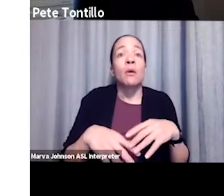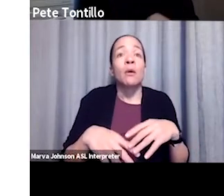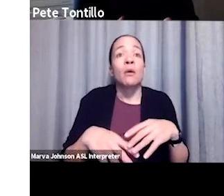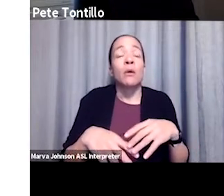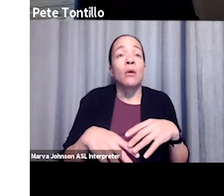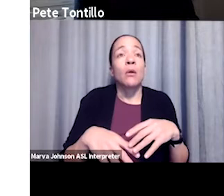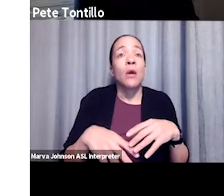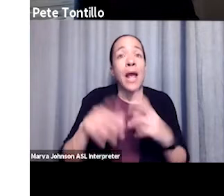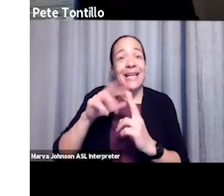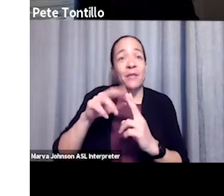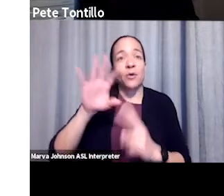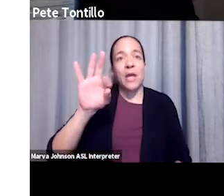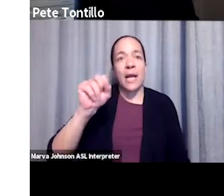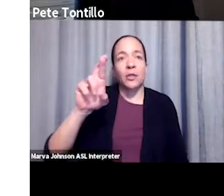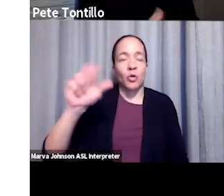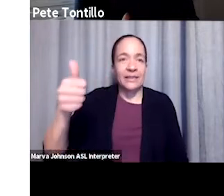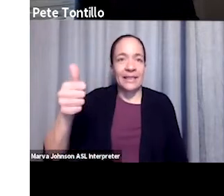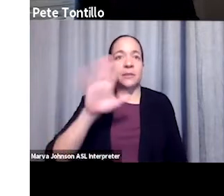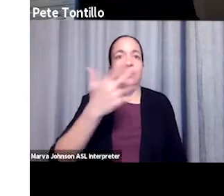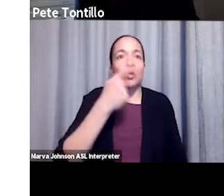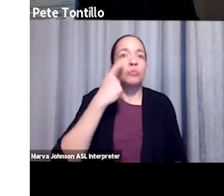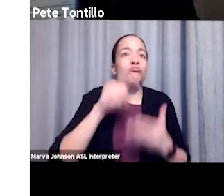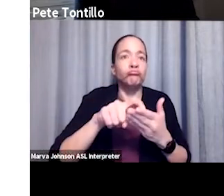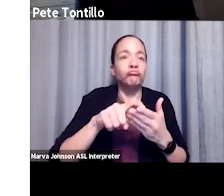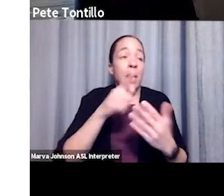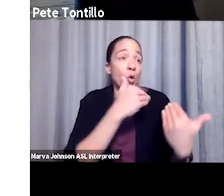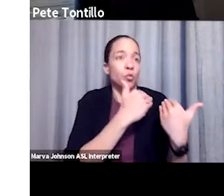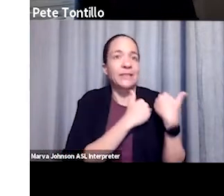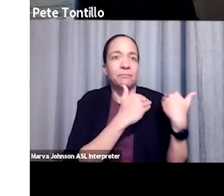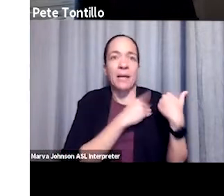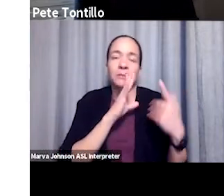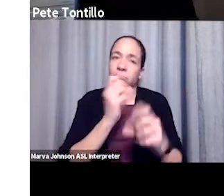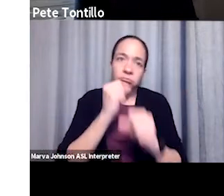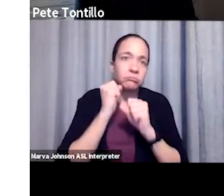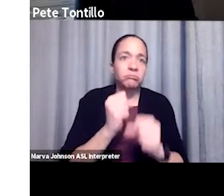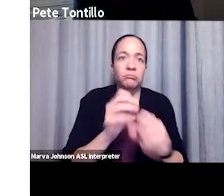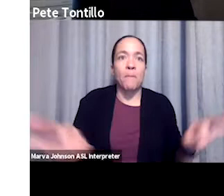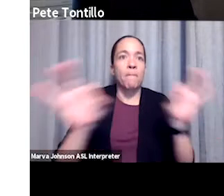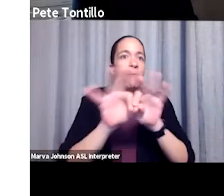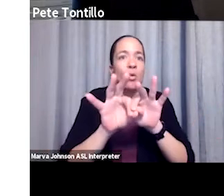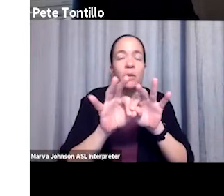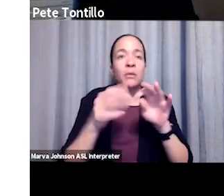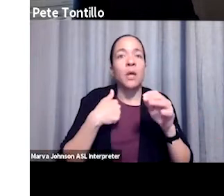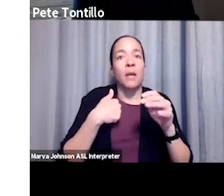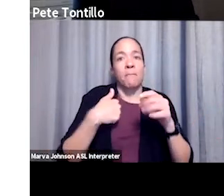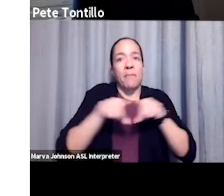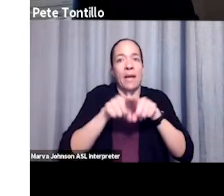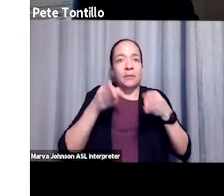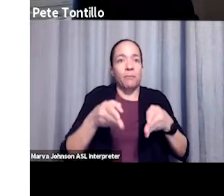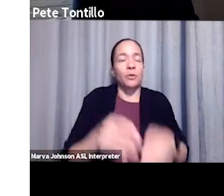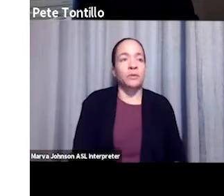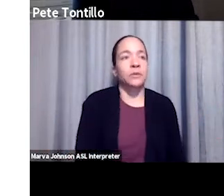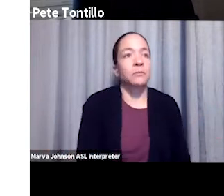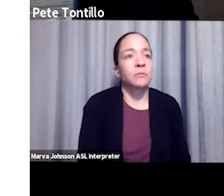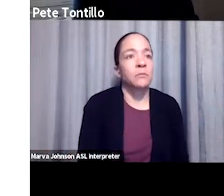So what you're seeing is just the people who are saying that, for example, being responsible is extremely important to the way I want to be as a person. And what our team sees here is